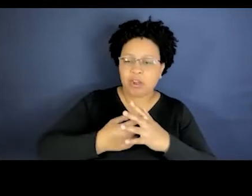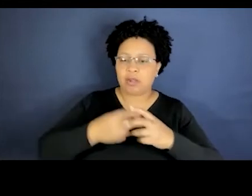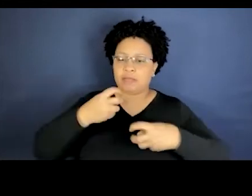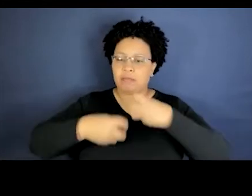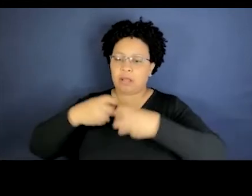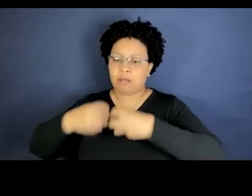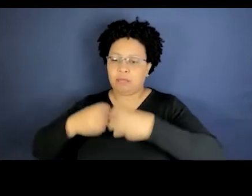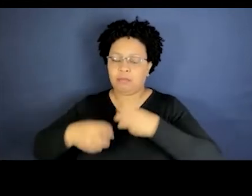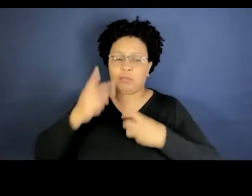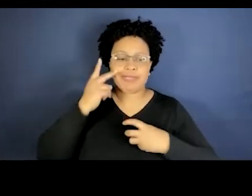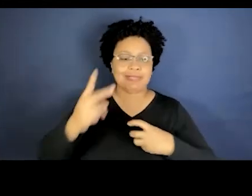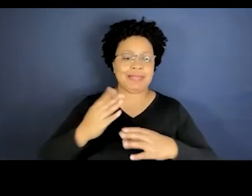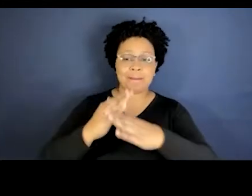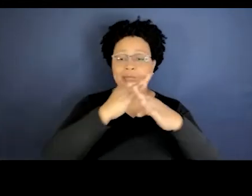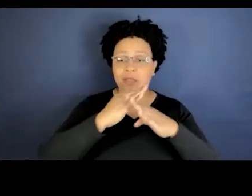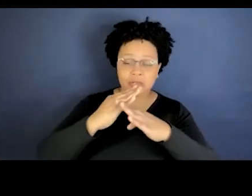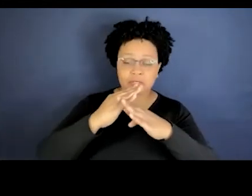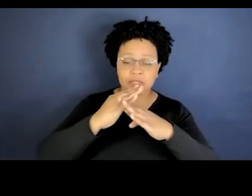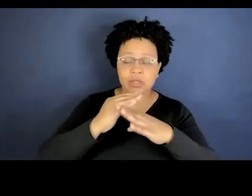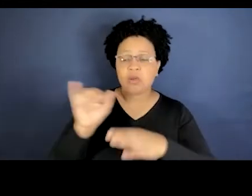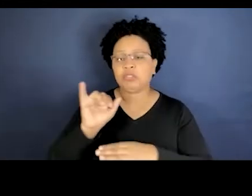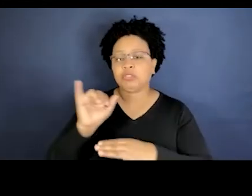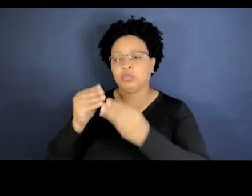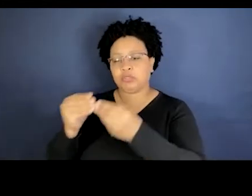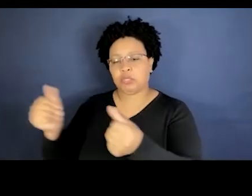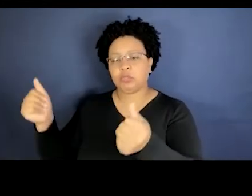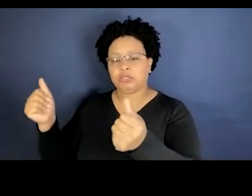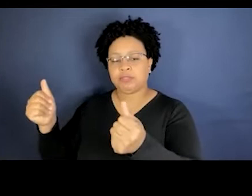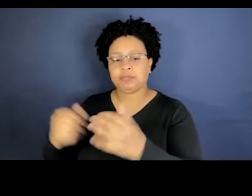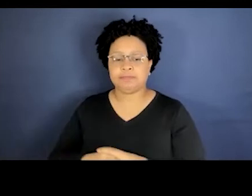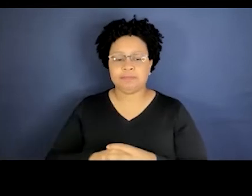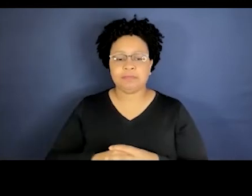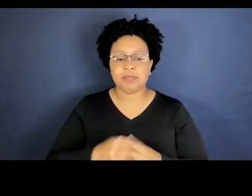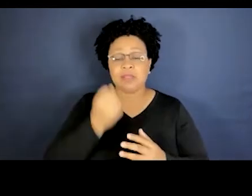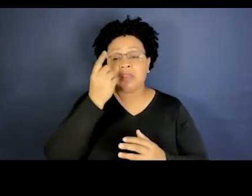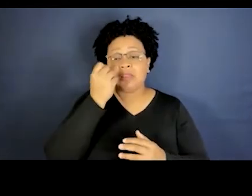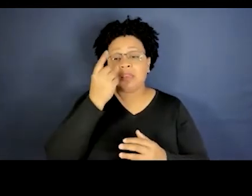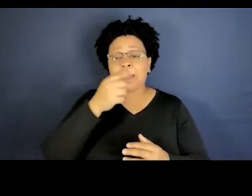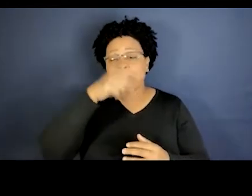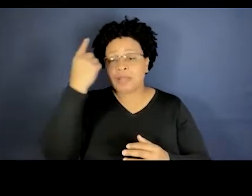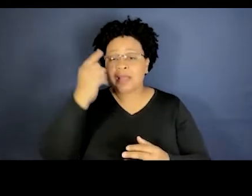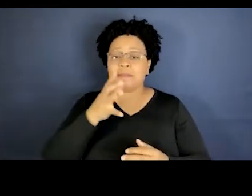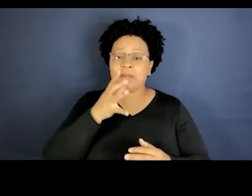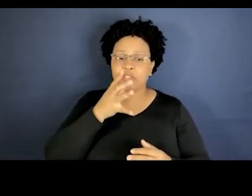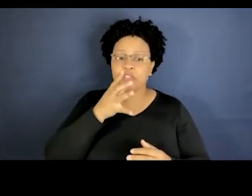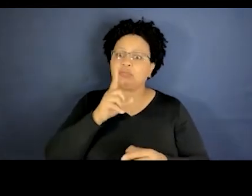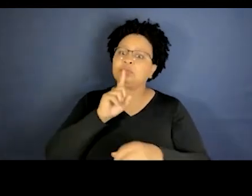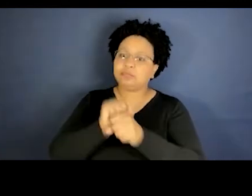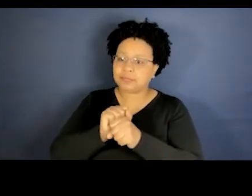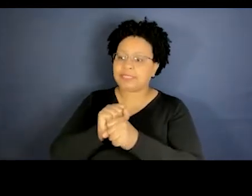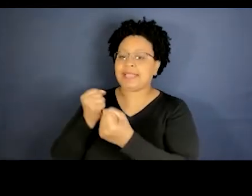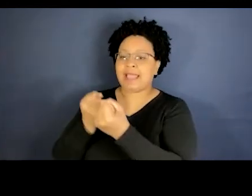barriers and the solutions. Black mothers are advocates and have been advocates